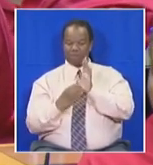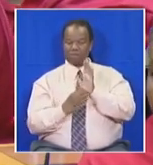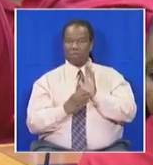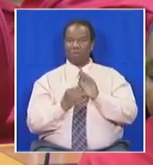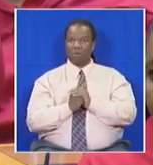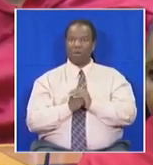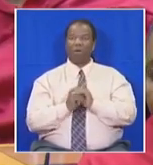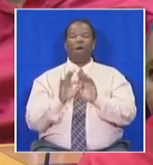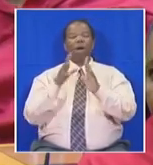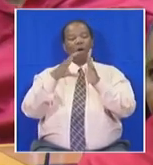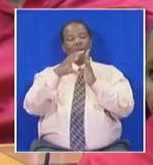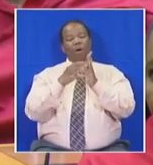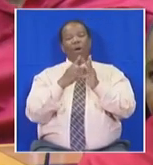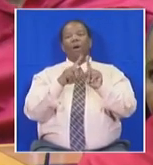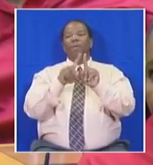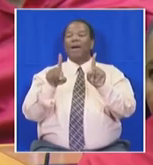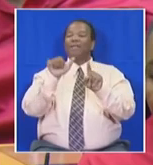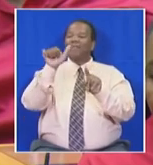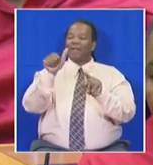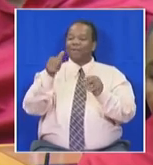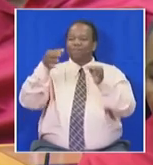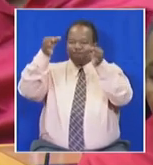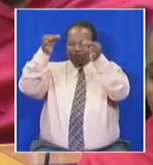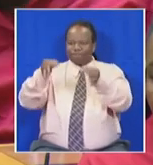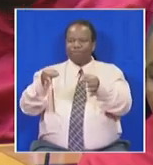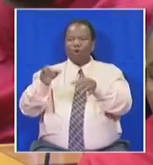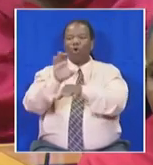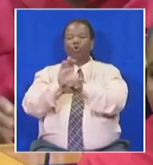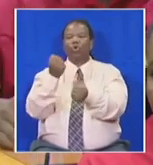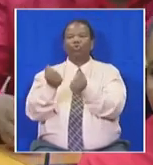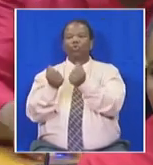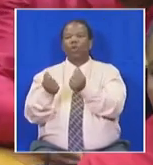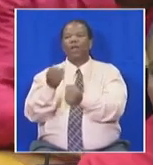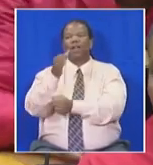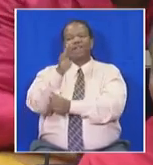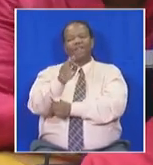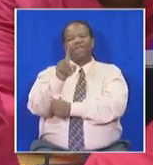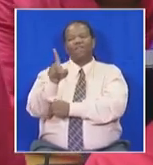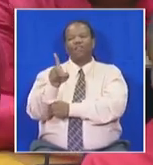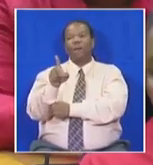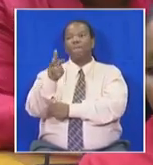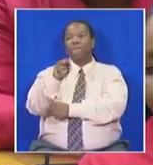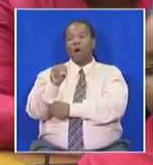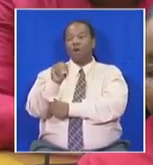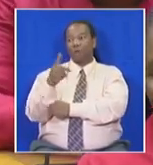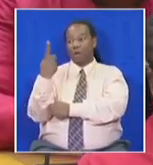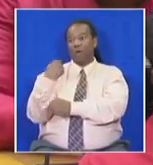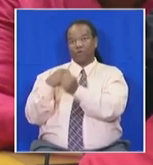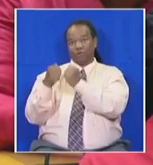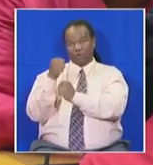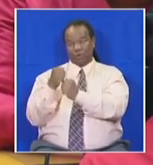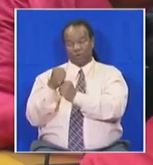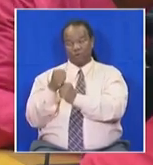Read together with the judgment of the Constitutional Court on the 31st of March 2016, which held